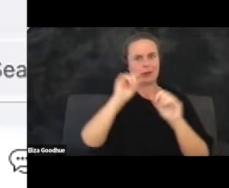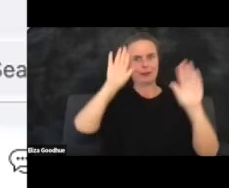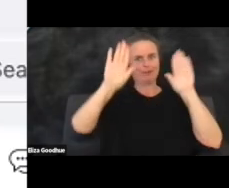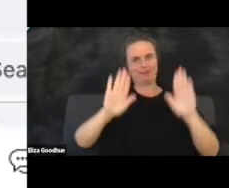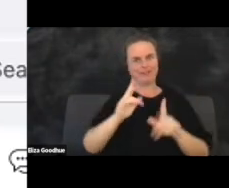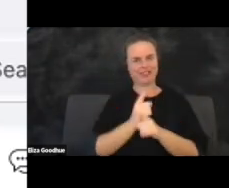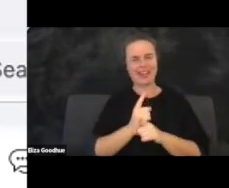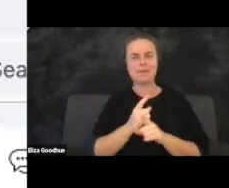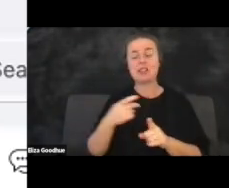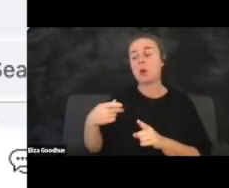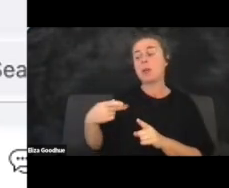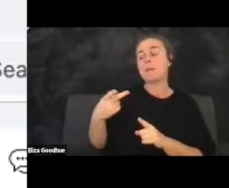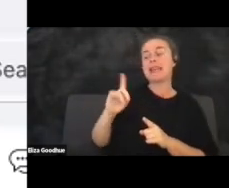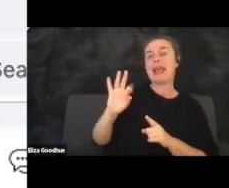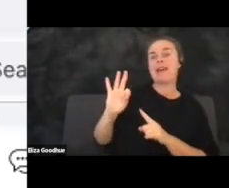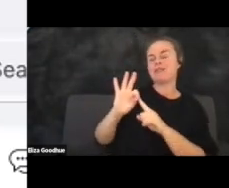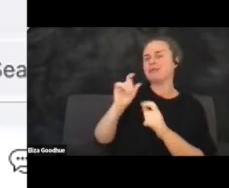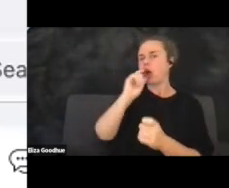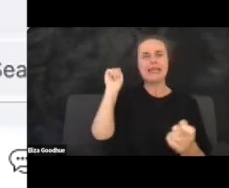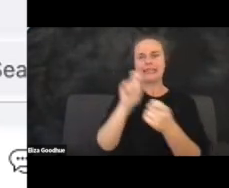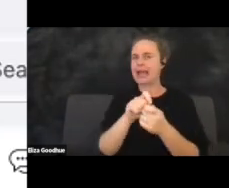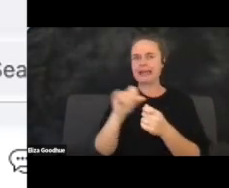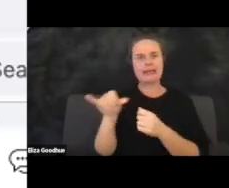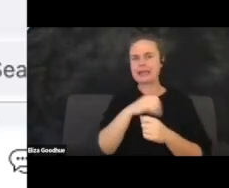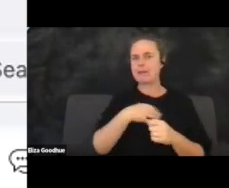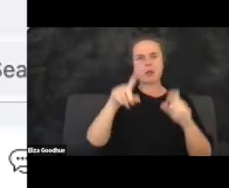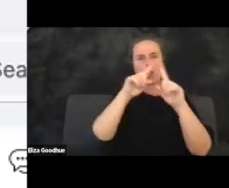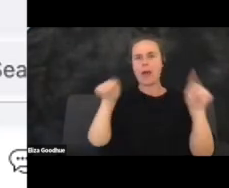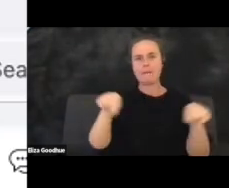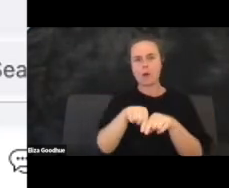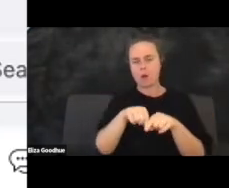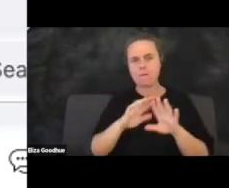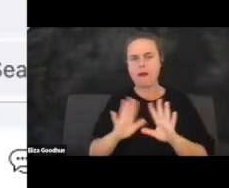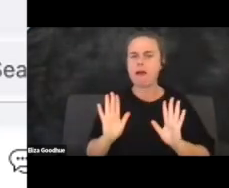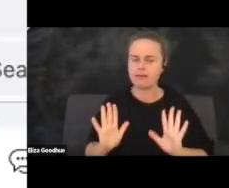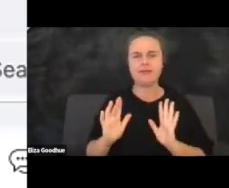the screen. But if you can't see this and you'd like to see it more closely, you can go ahead and open up that document.